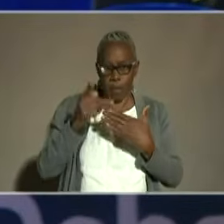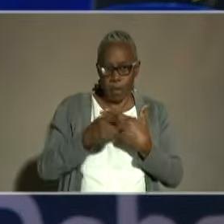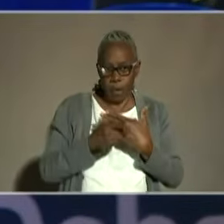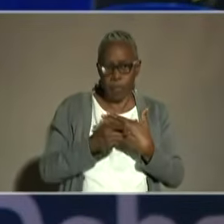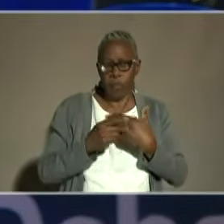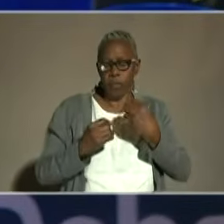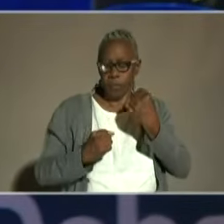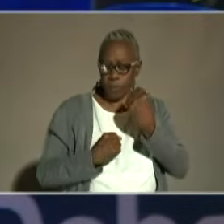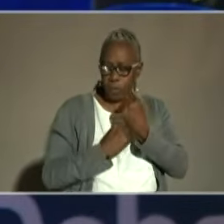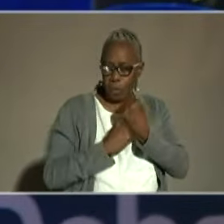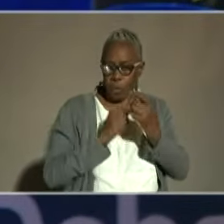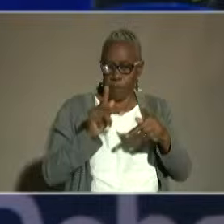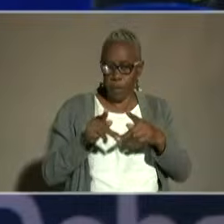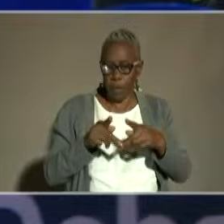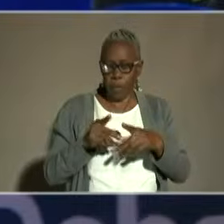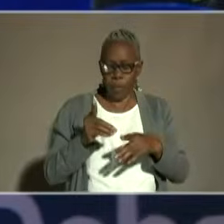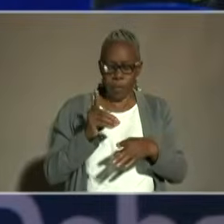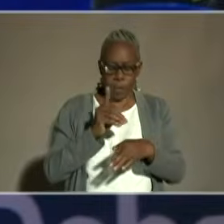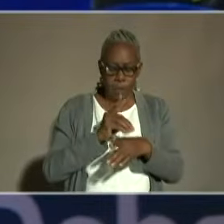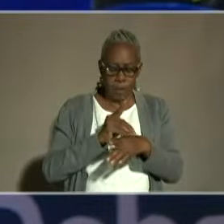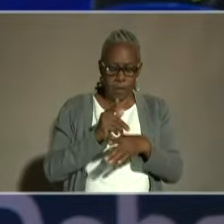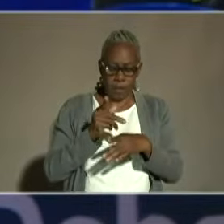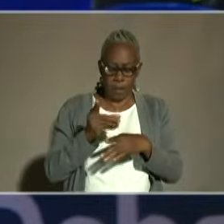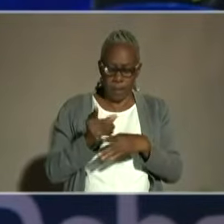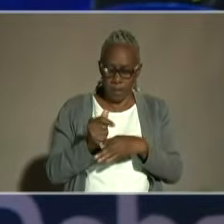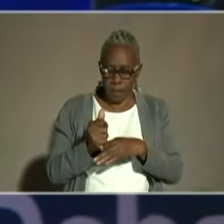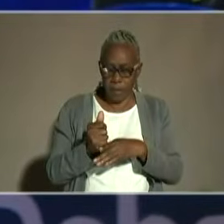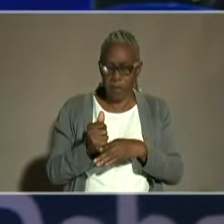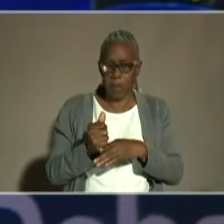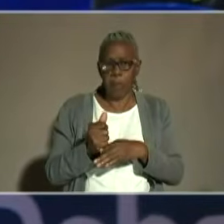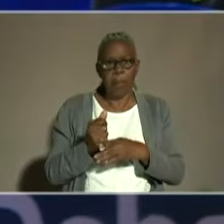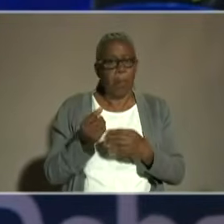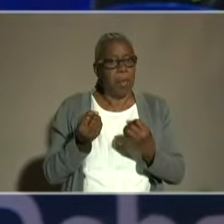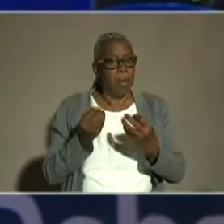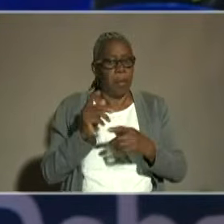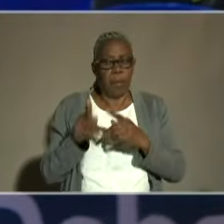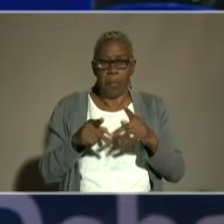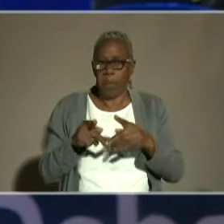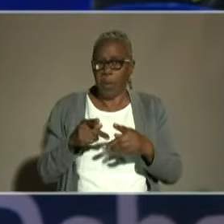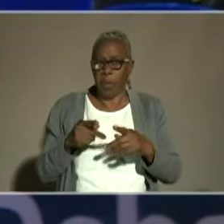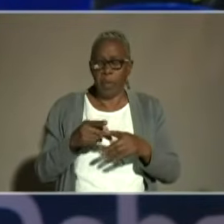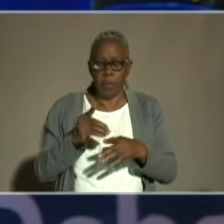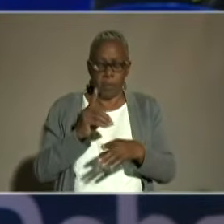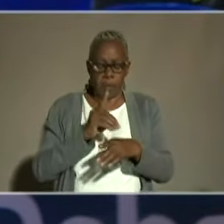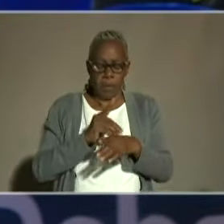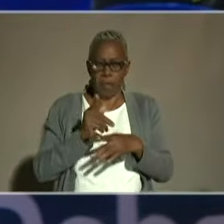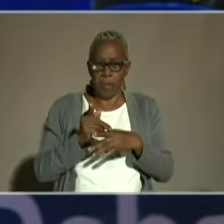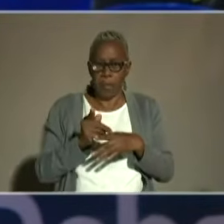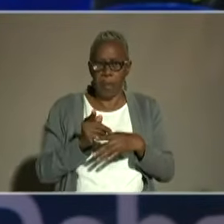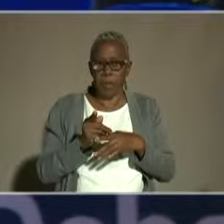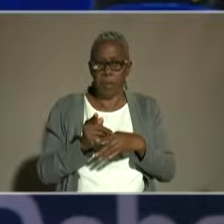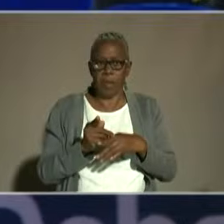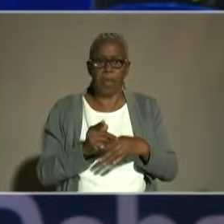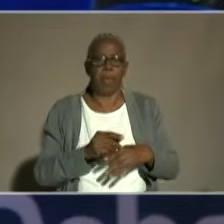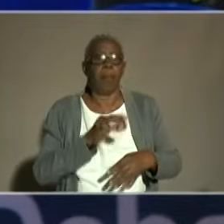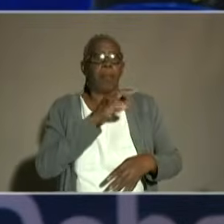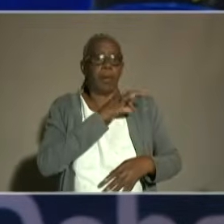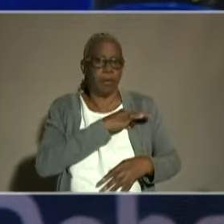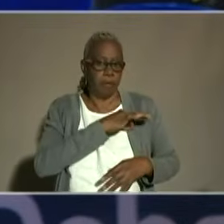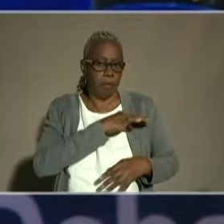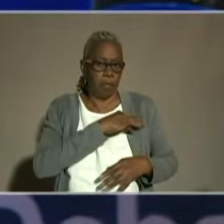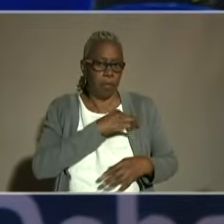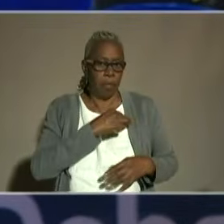with disabilities, and many persons with disabilities have benefited. Our administration have brought into effect